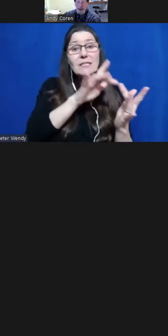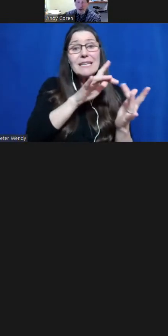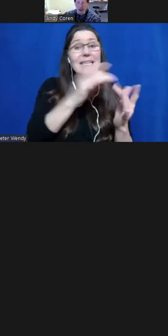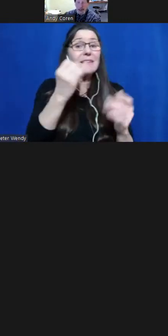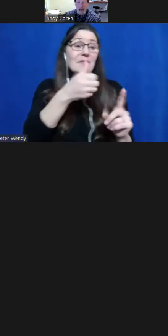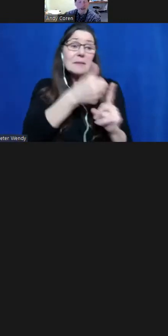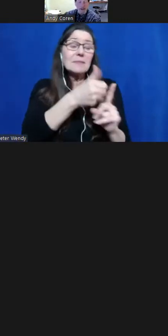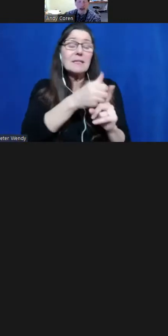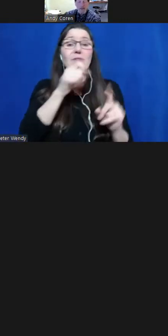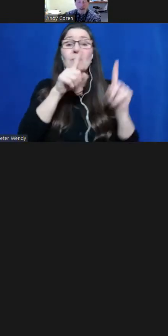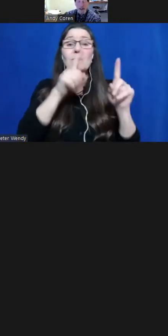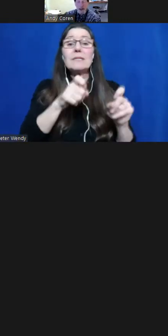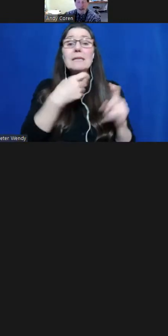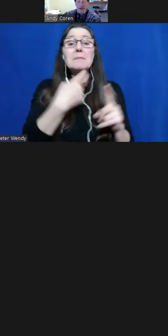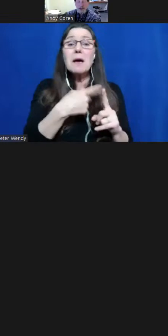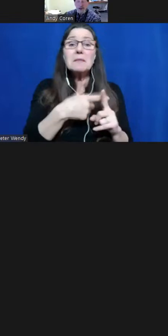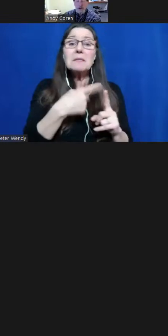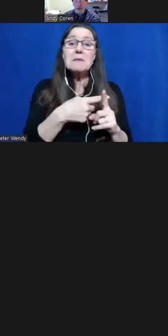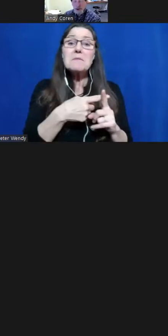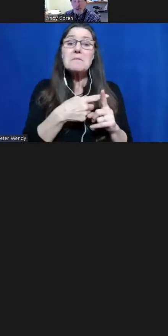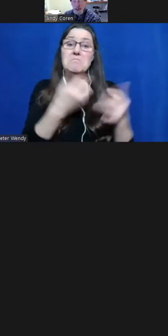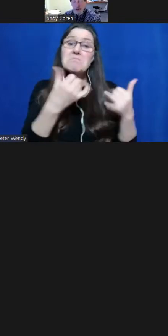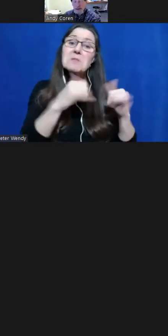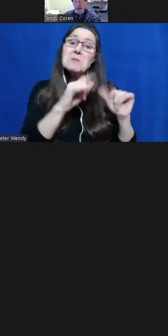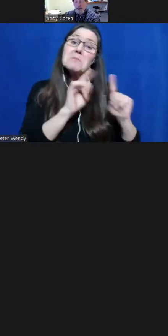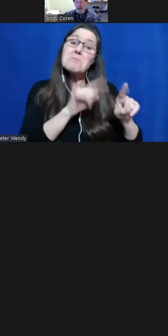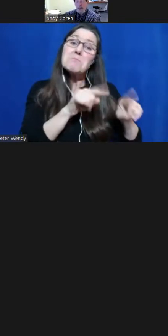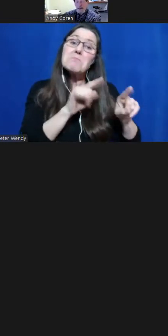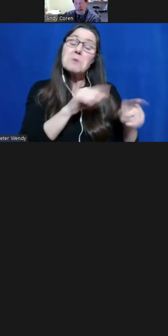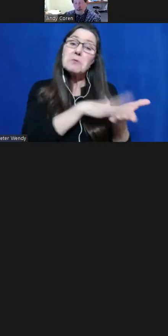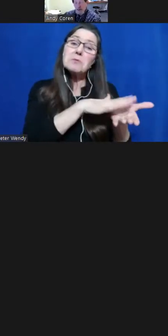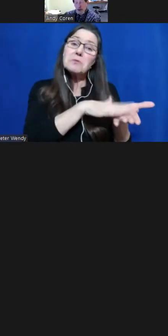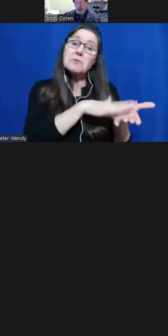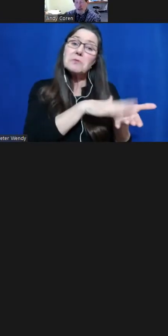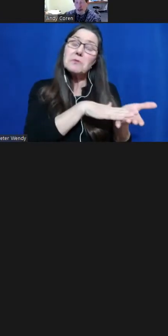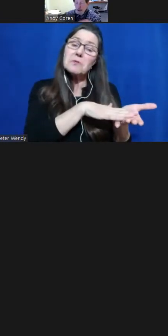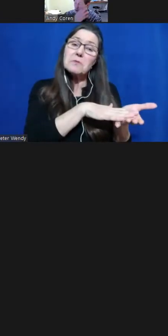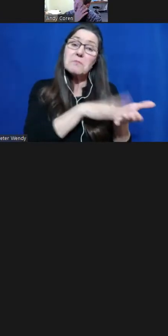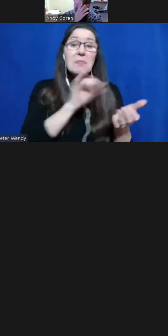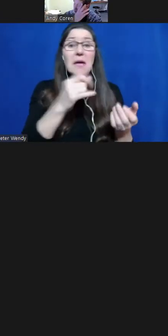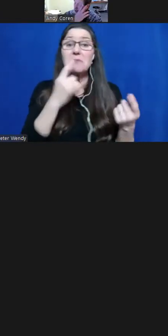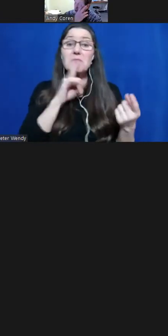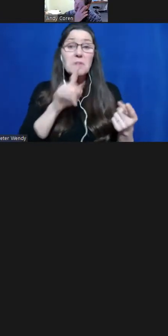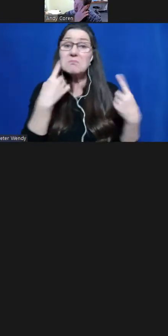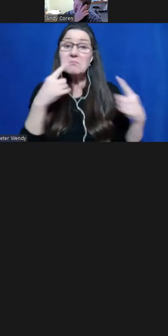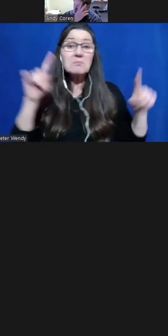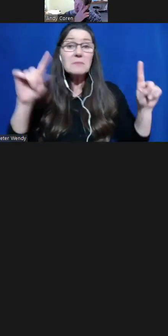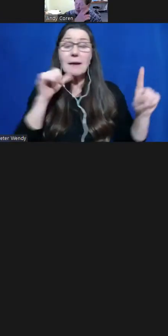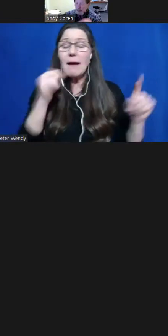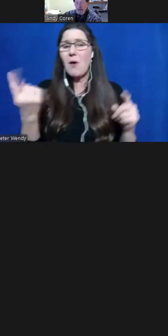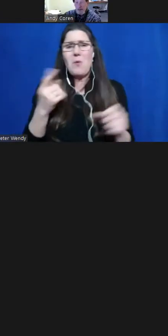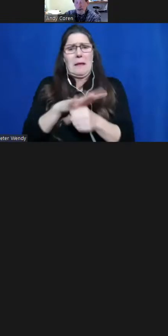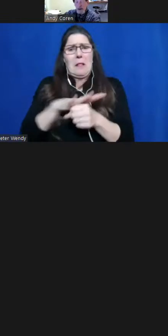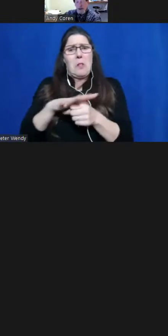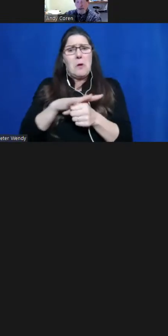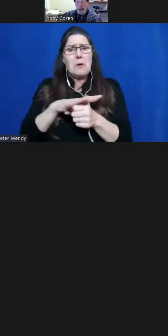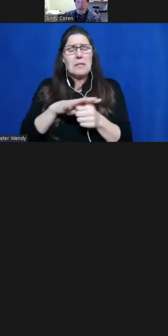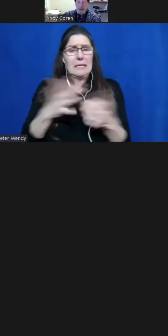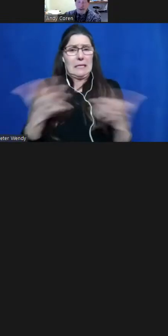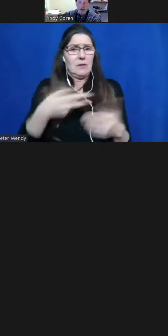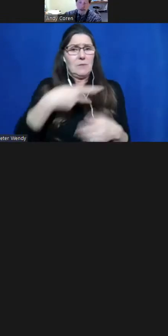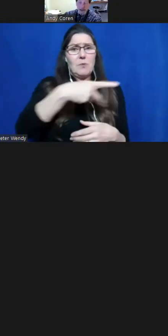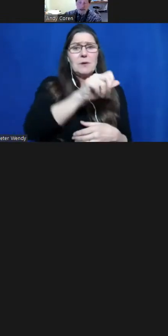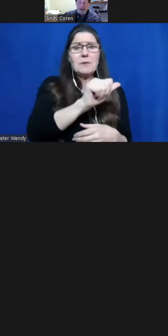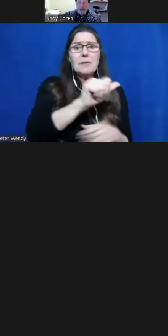positive, we have them come into the school. So that has been working not only here locally or in Point Arena, but